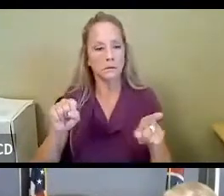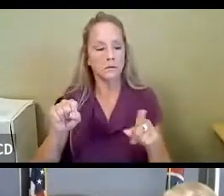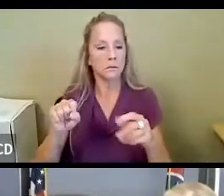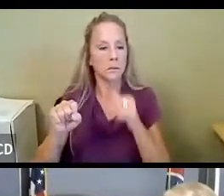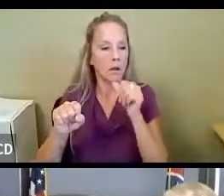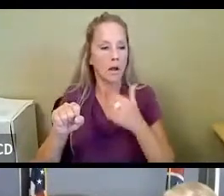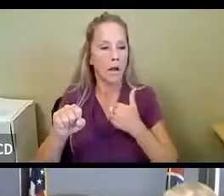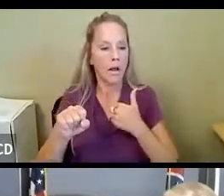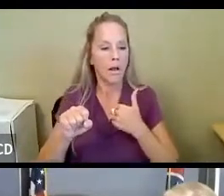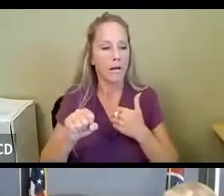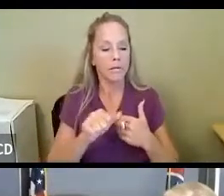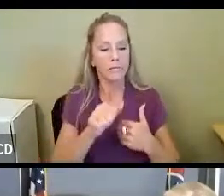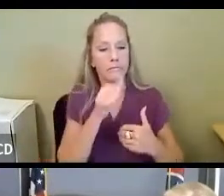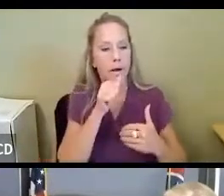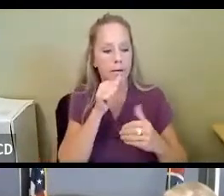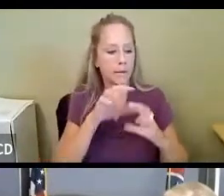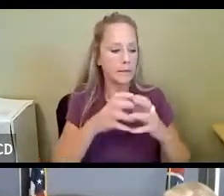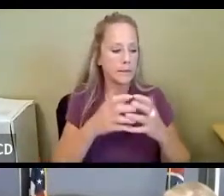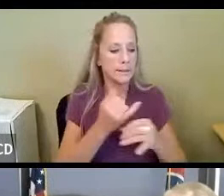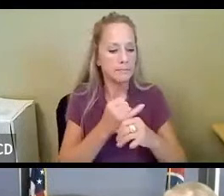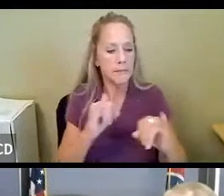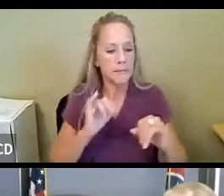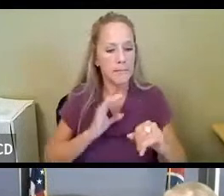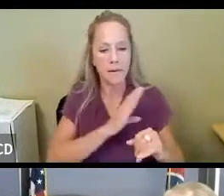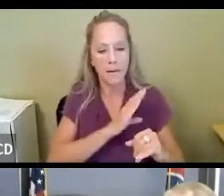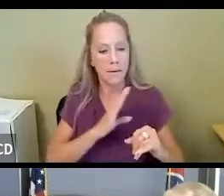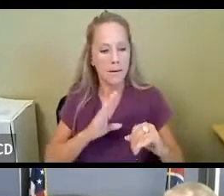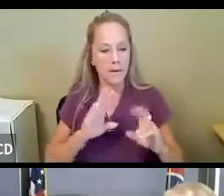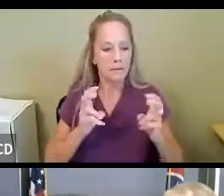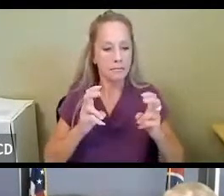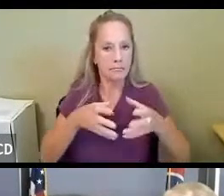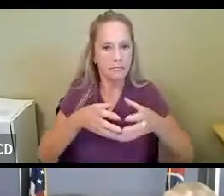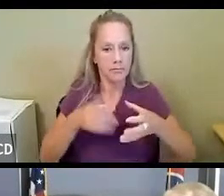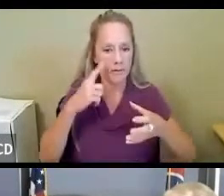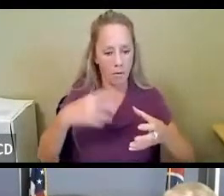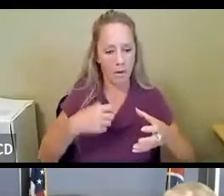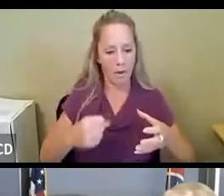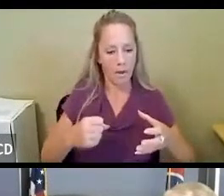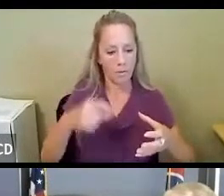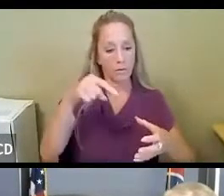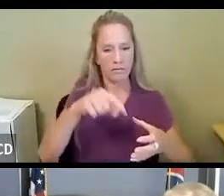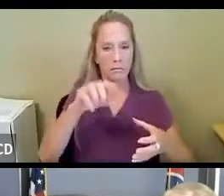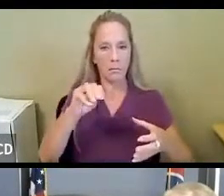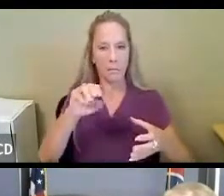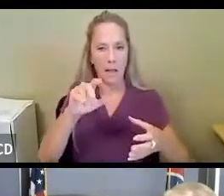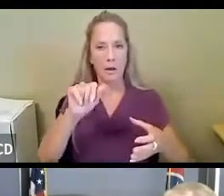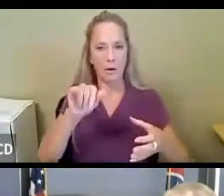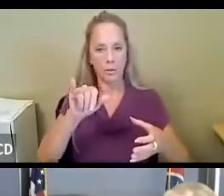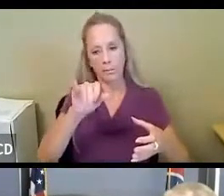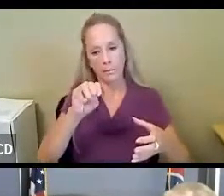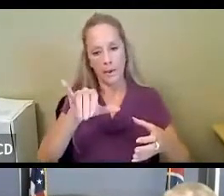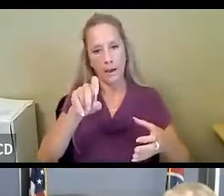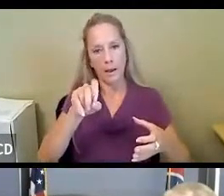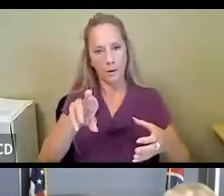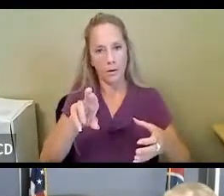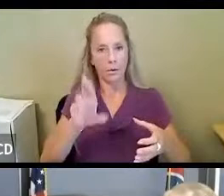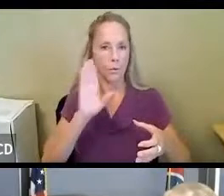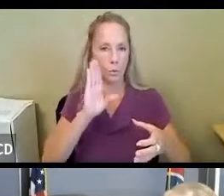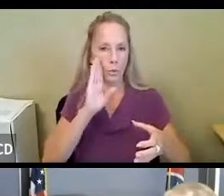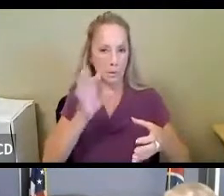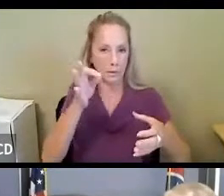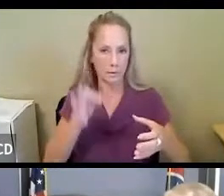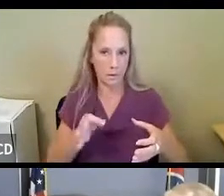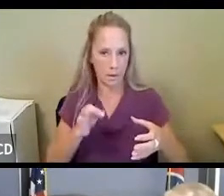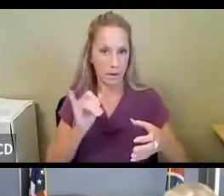independent board of health, and that the mayor would be the one who would have jurisdiction over the